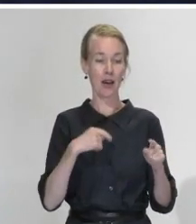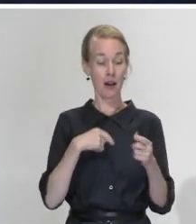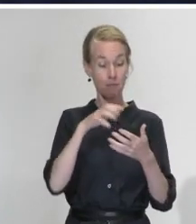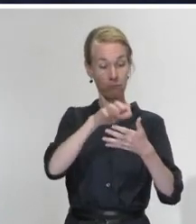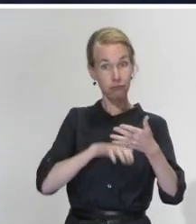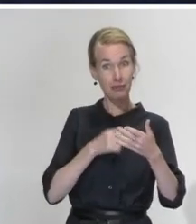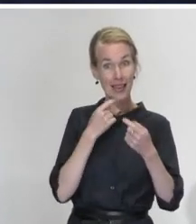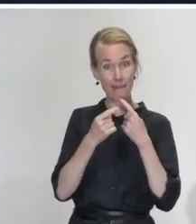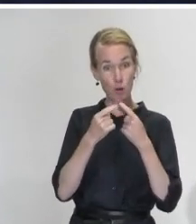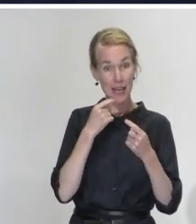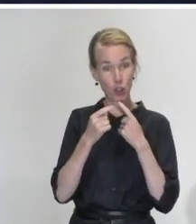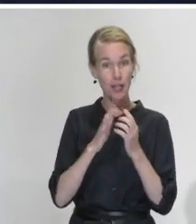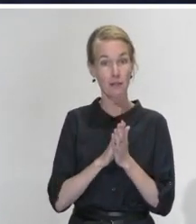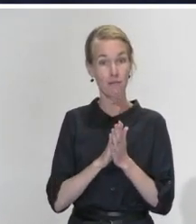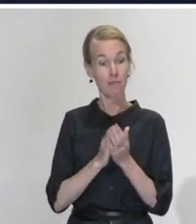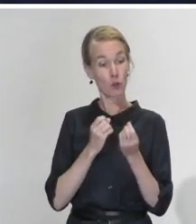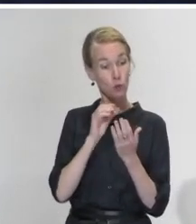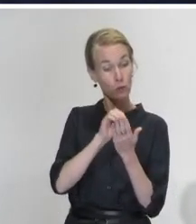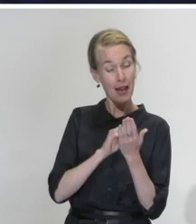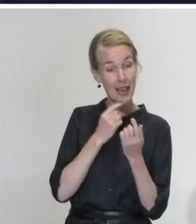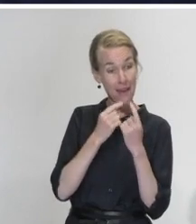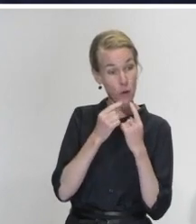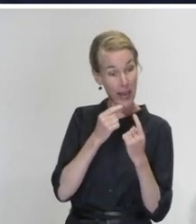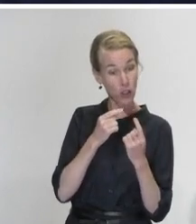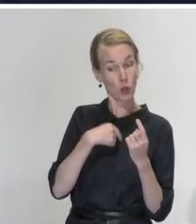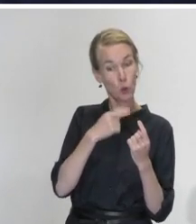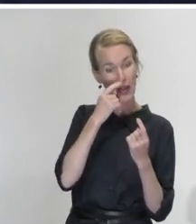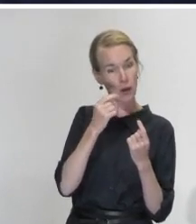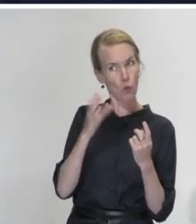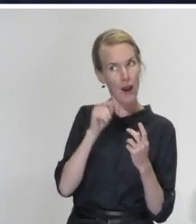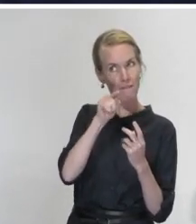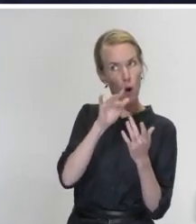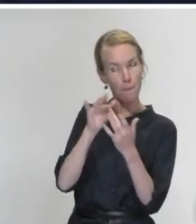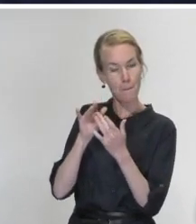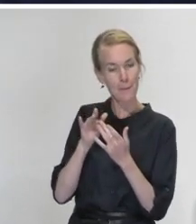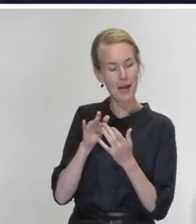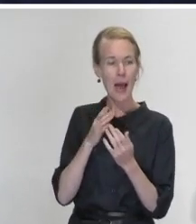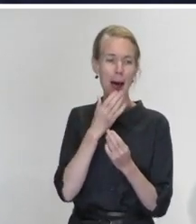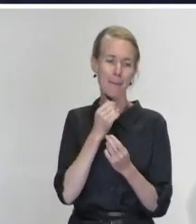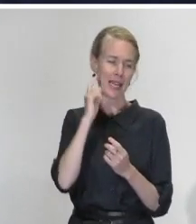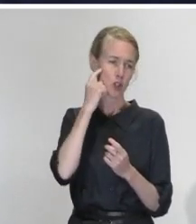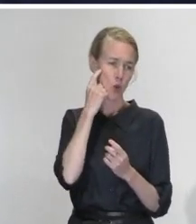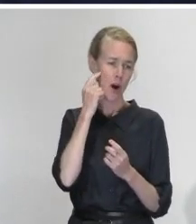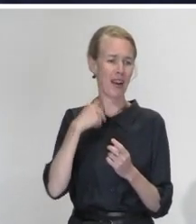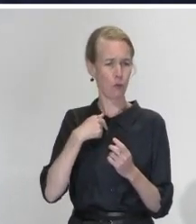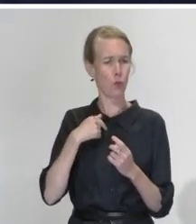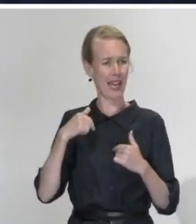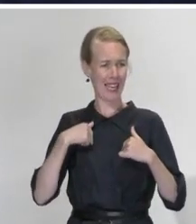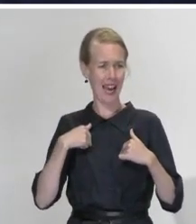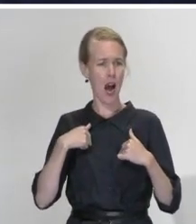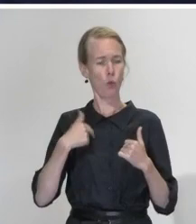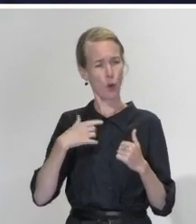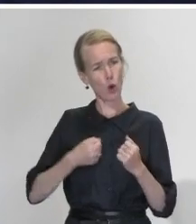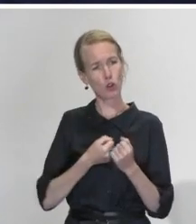and well-being, point them to where they can get help and information, and to assure them that they're not in this situation alone. If